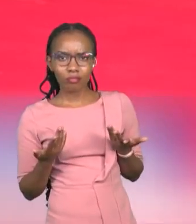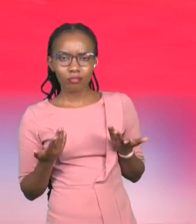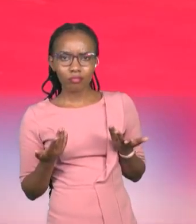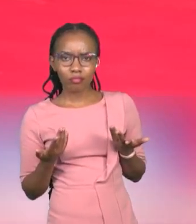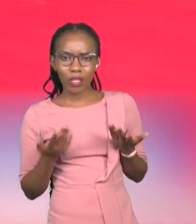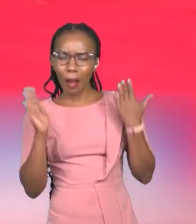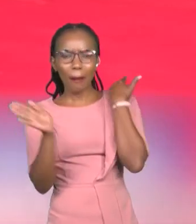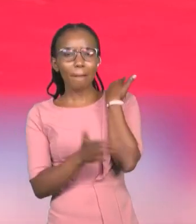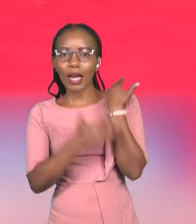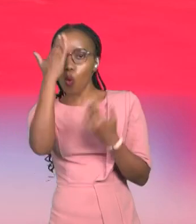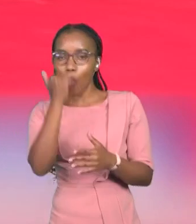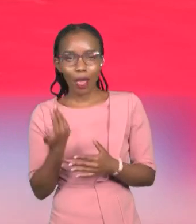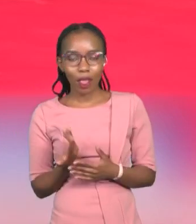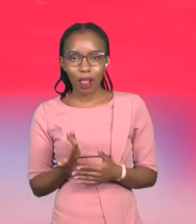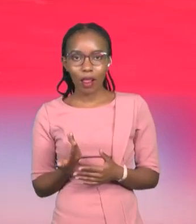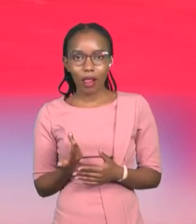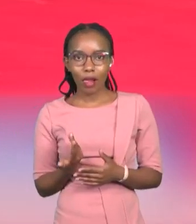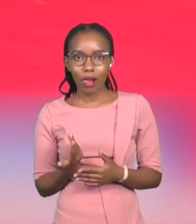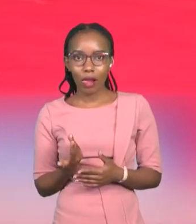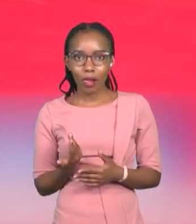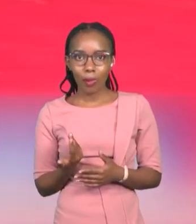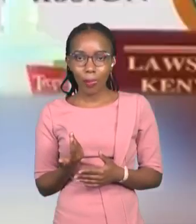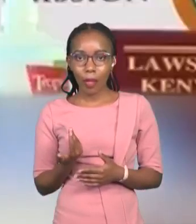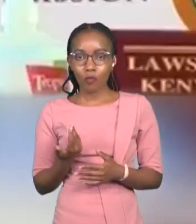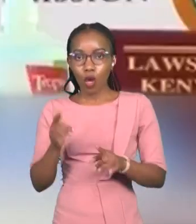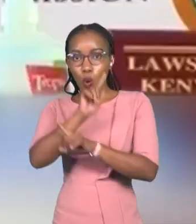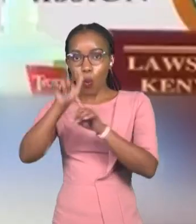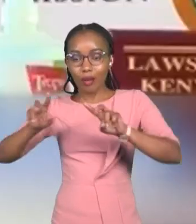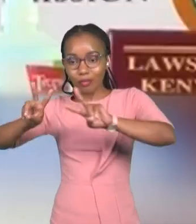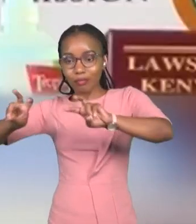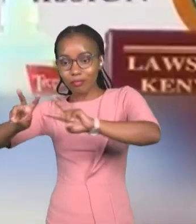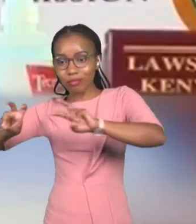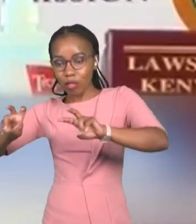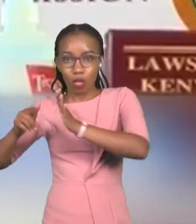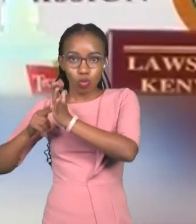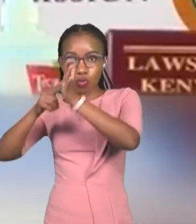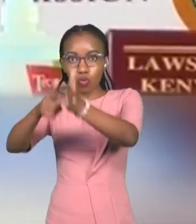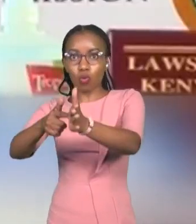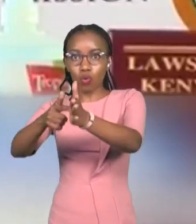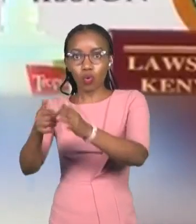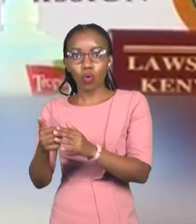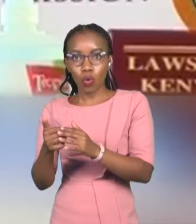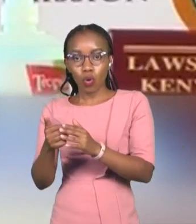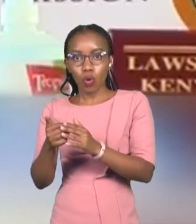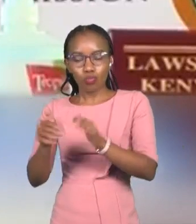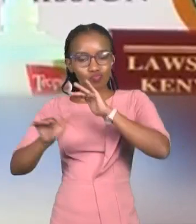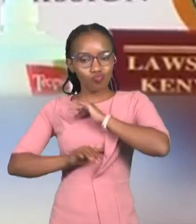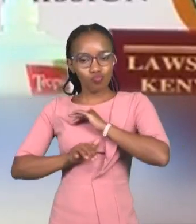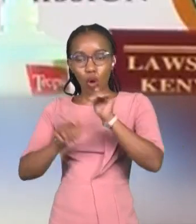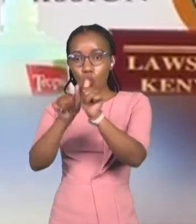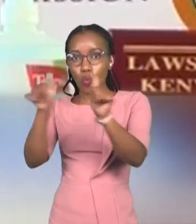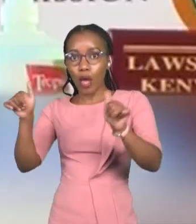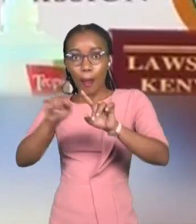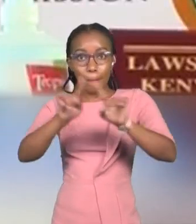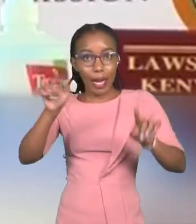appears so bad when a scientific survey shows a very high level of satisfaction. However,